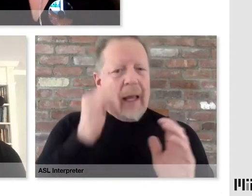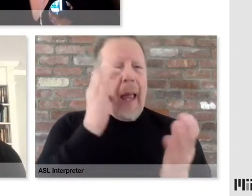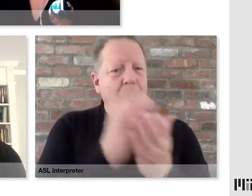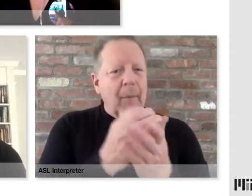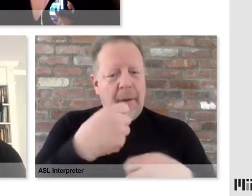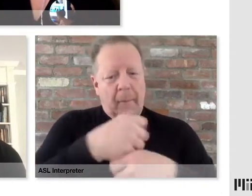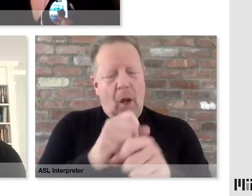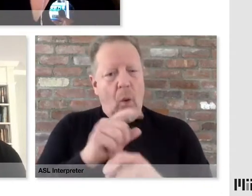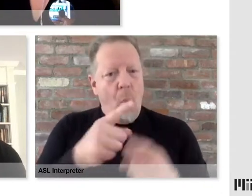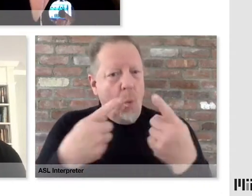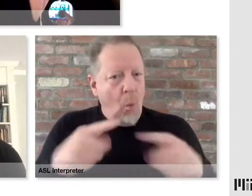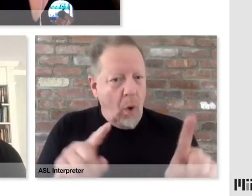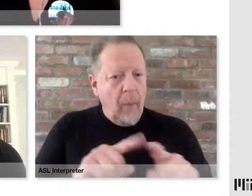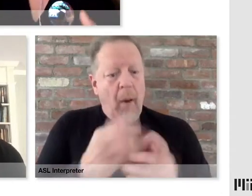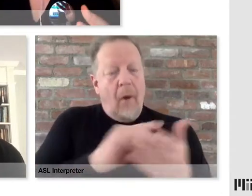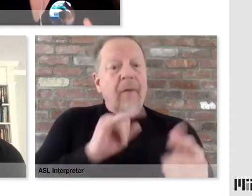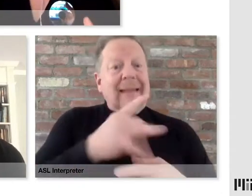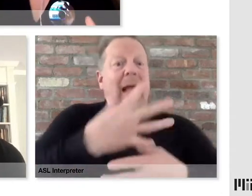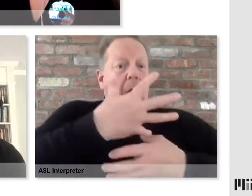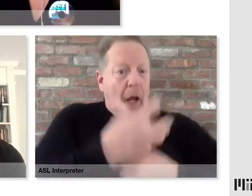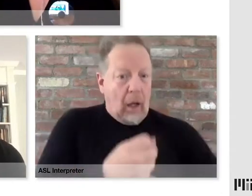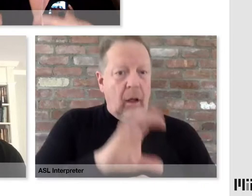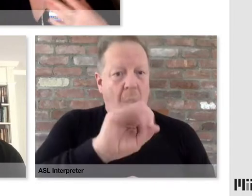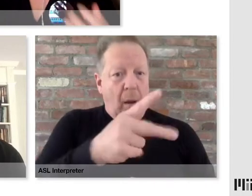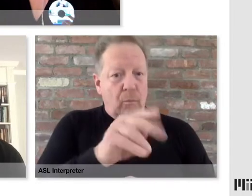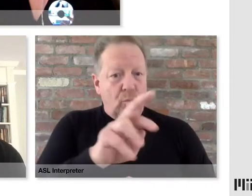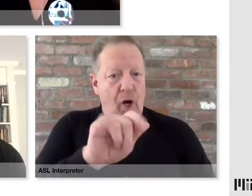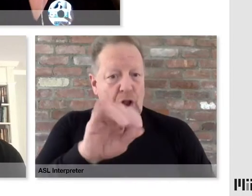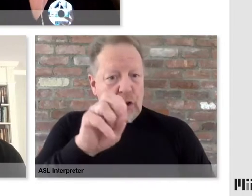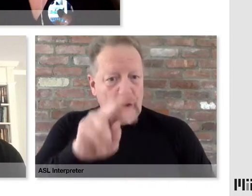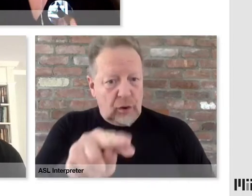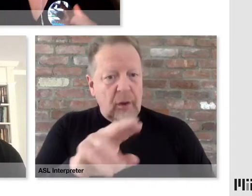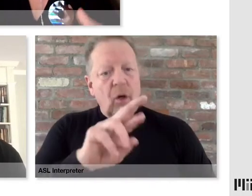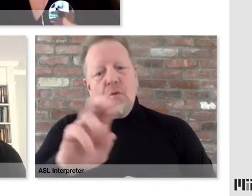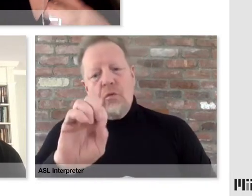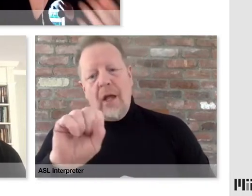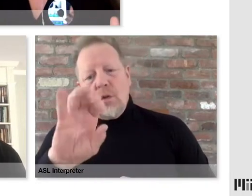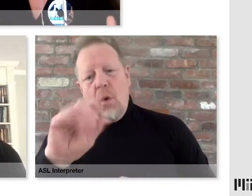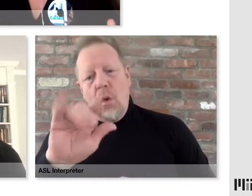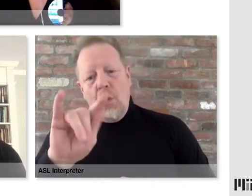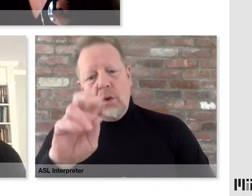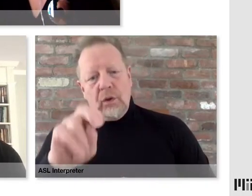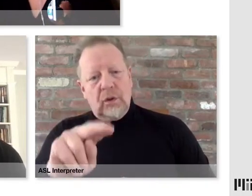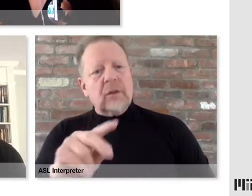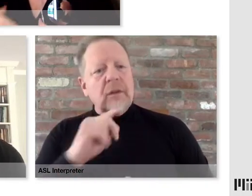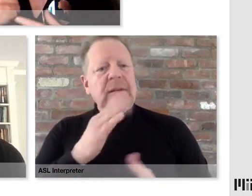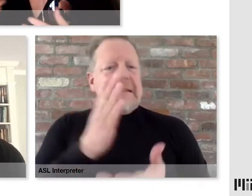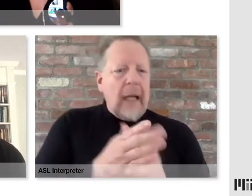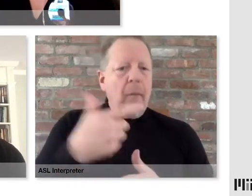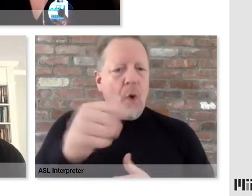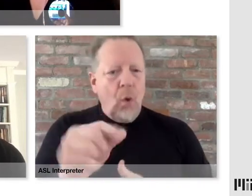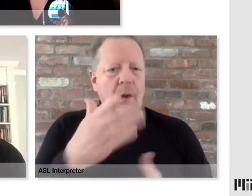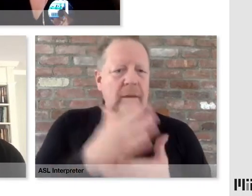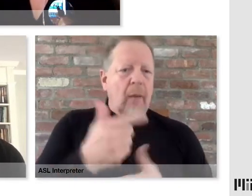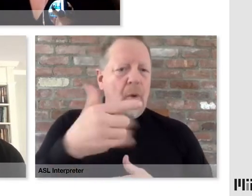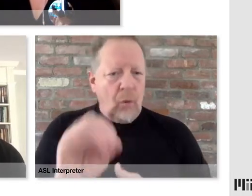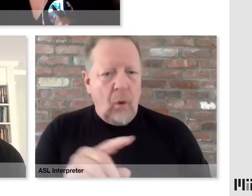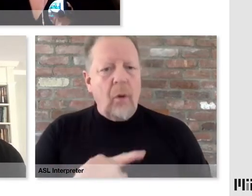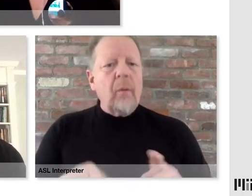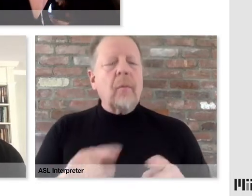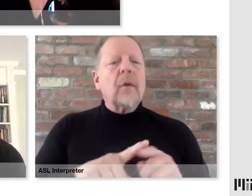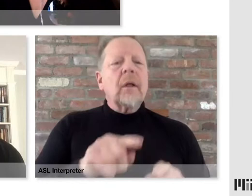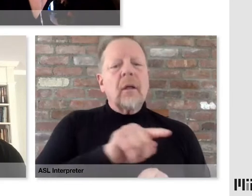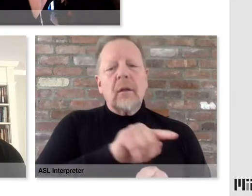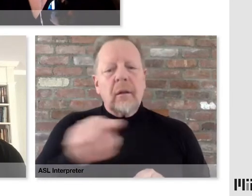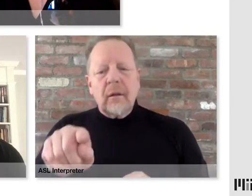and a part of that is compression. I wouldn't say that's the only thing. Like, resolution setting has a lot of stuff involved, whether that's like the CCD chip